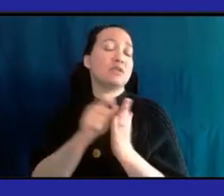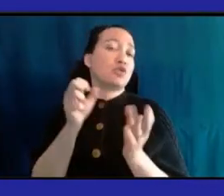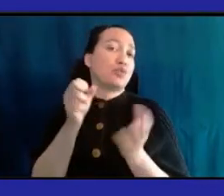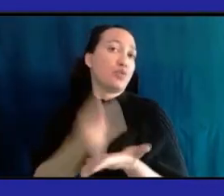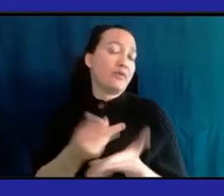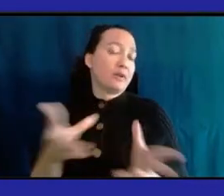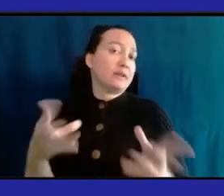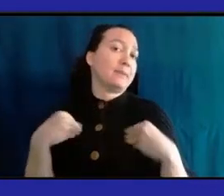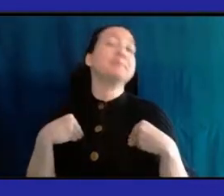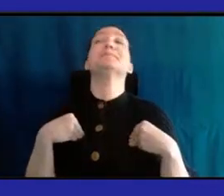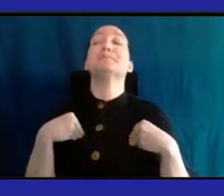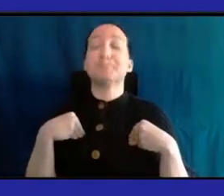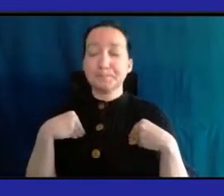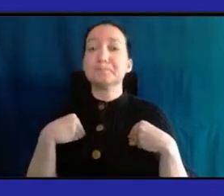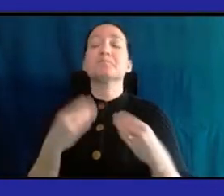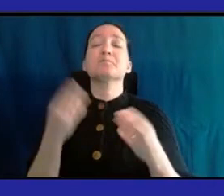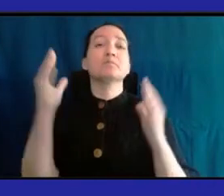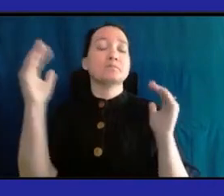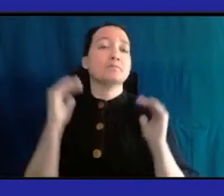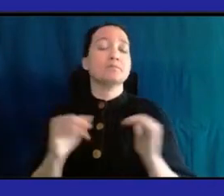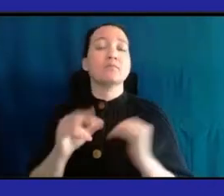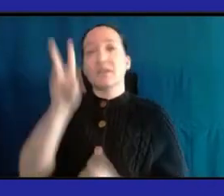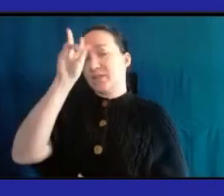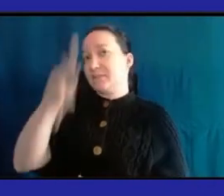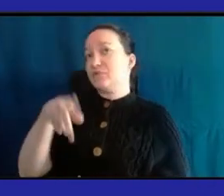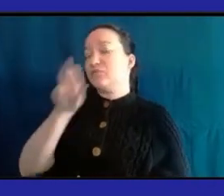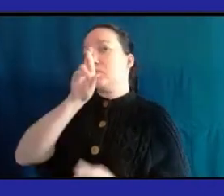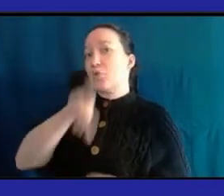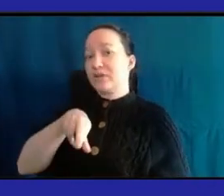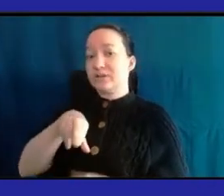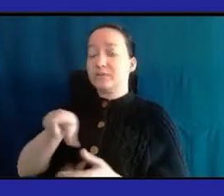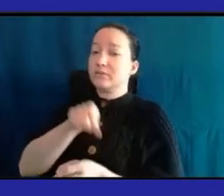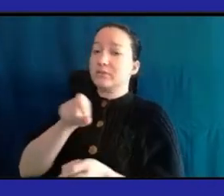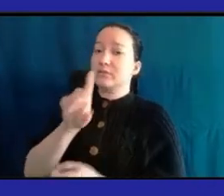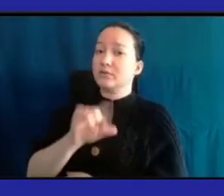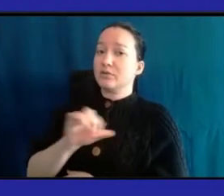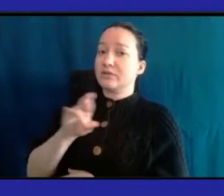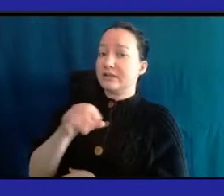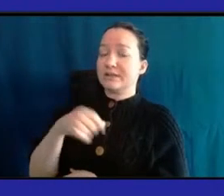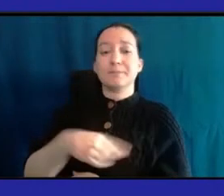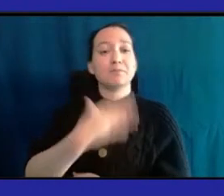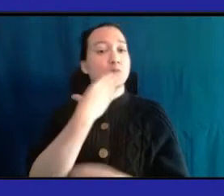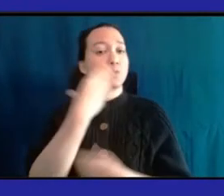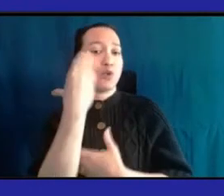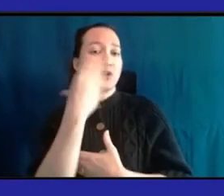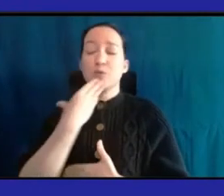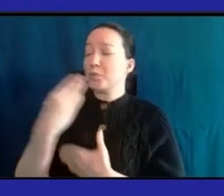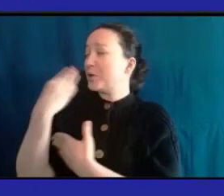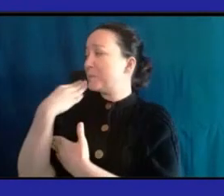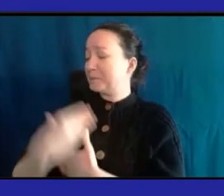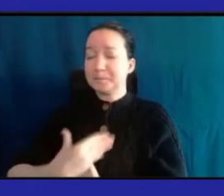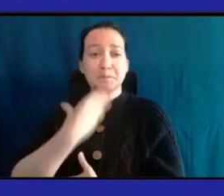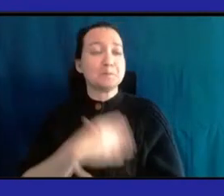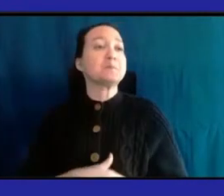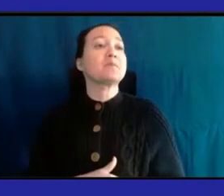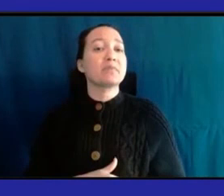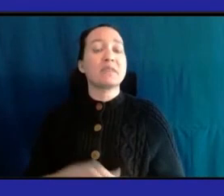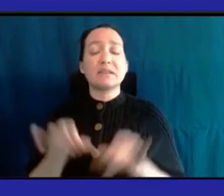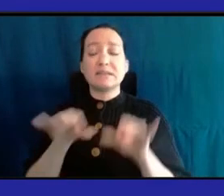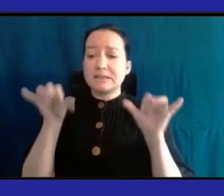So next we will hear the Vice President's reports, Mr. Seitz. Good morning, board members. Good morning, everybody. So